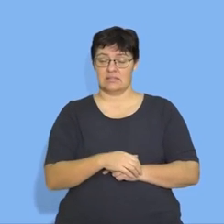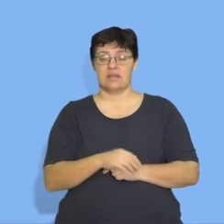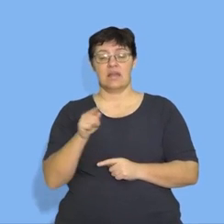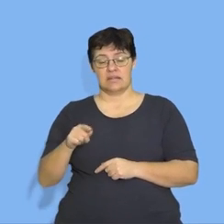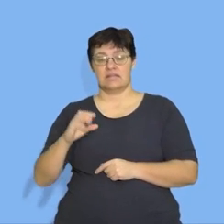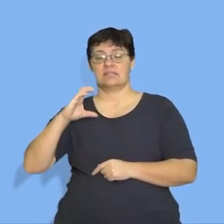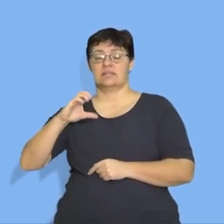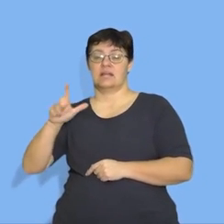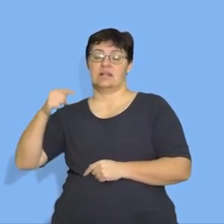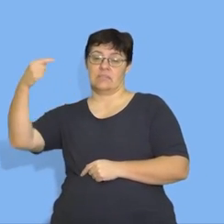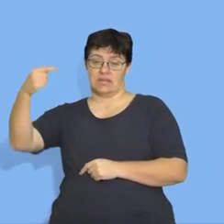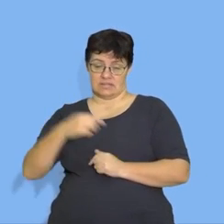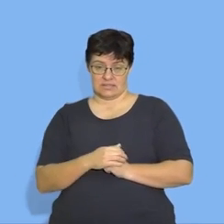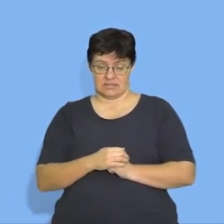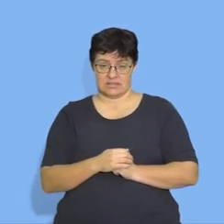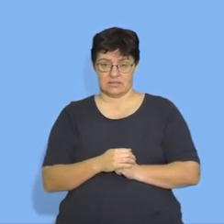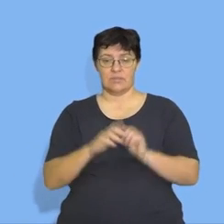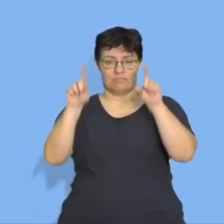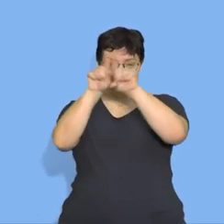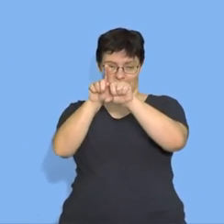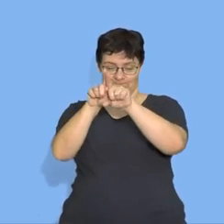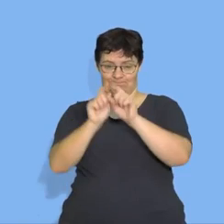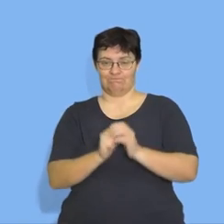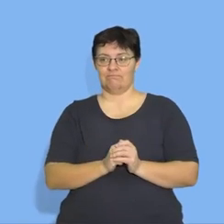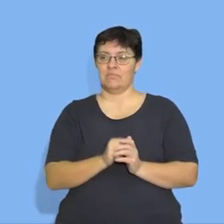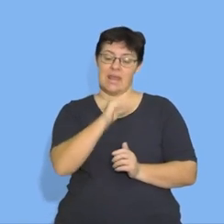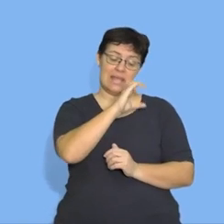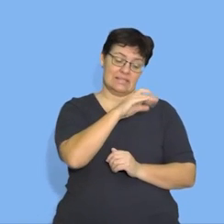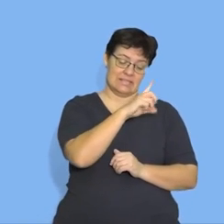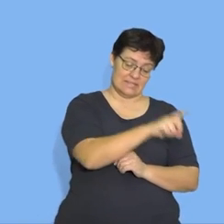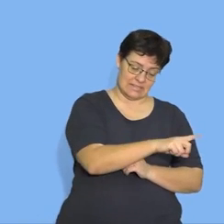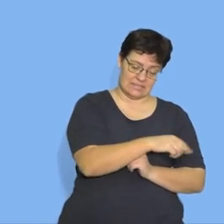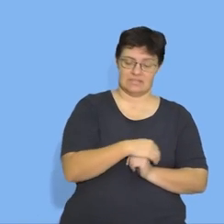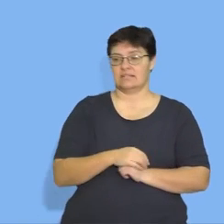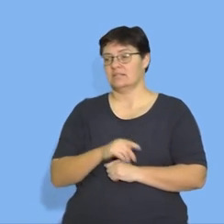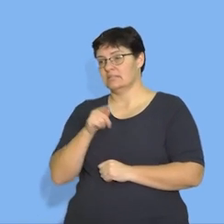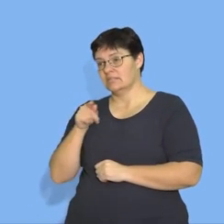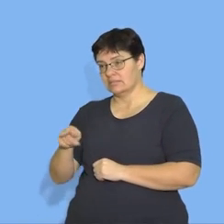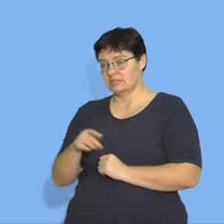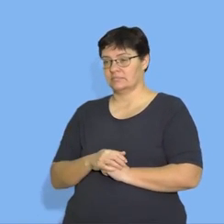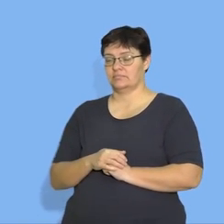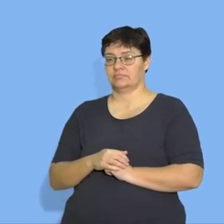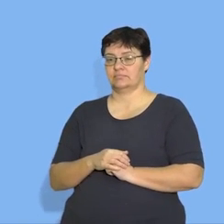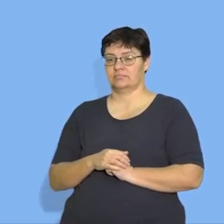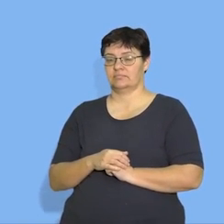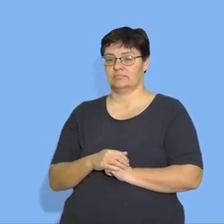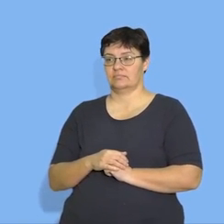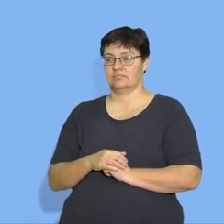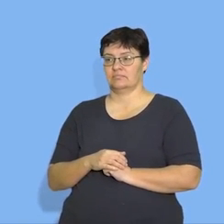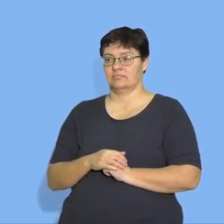Cl minus, okay? So this is the acid, okay? That's our acid, and that